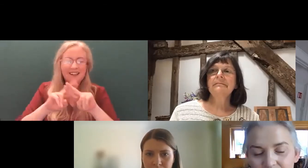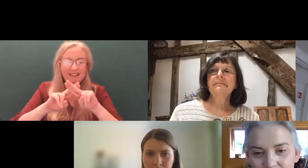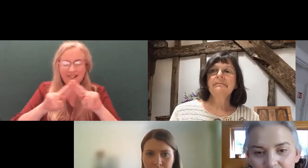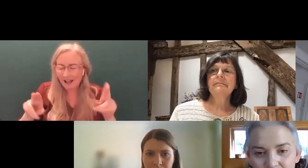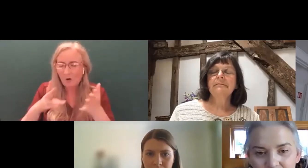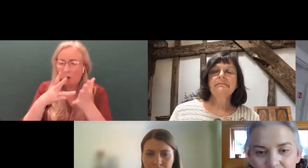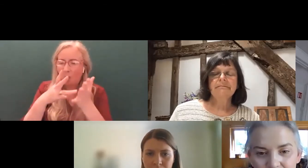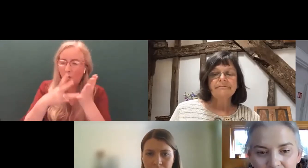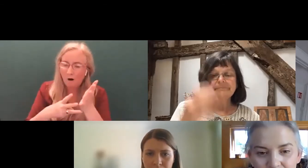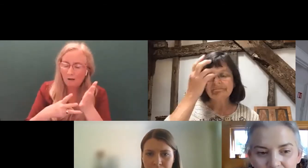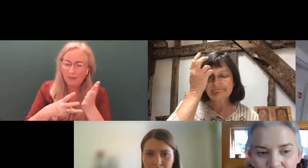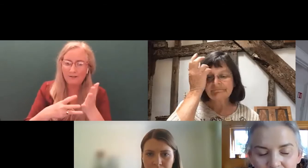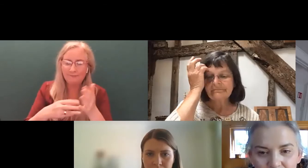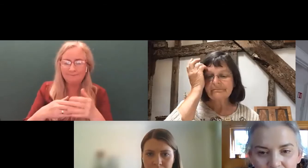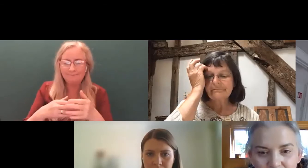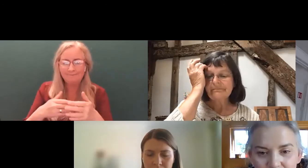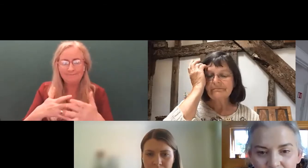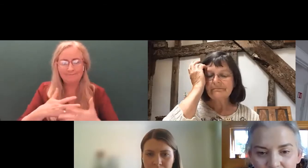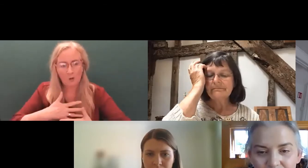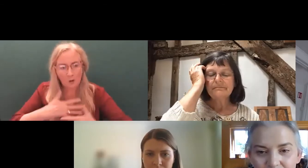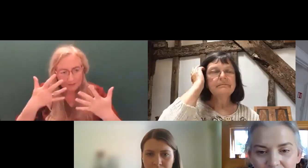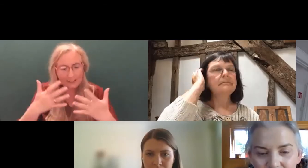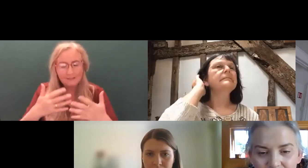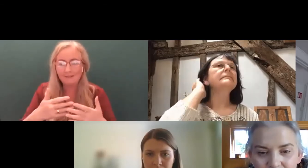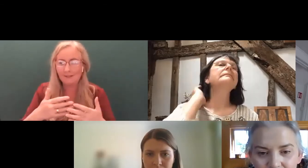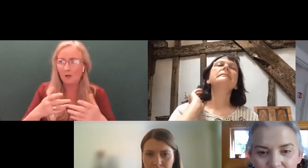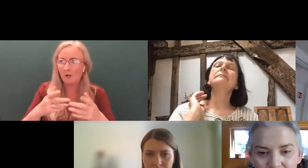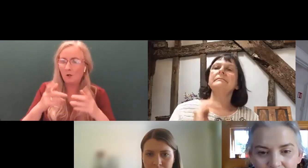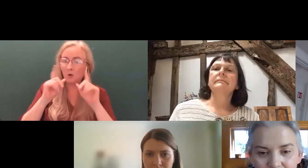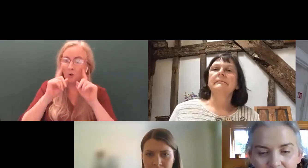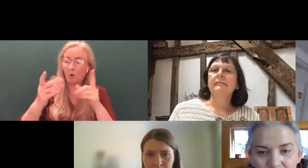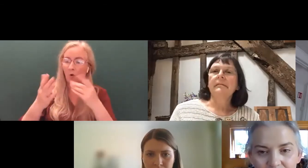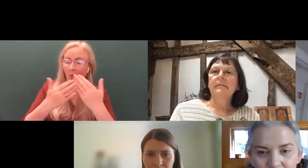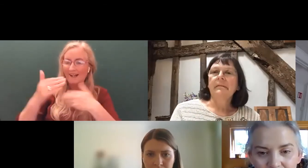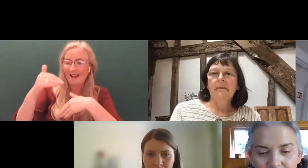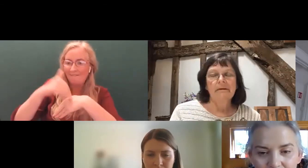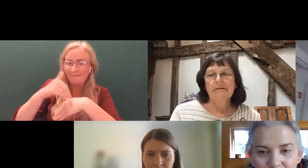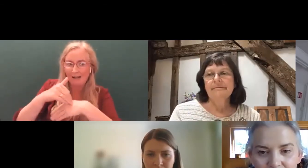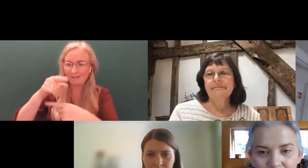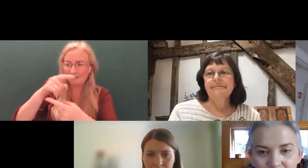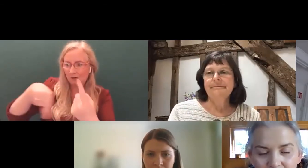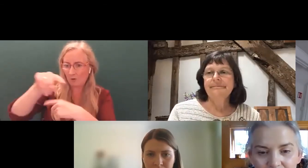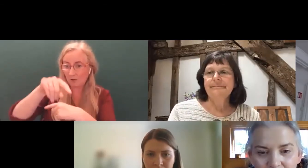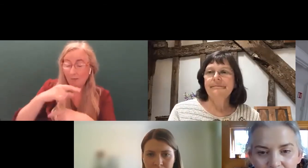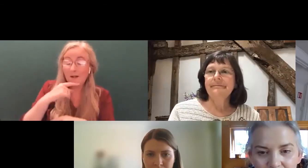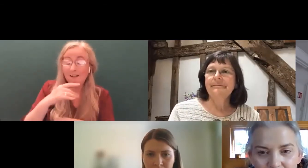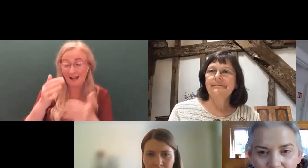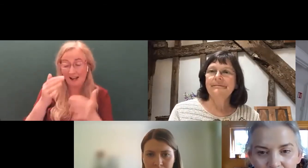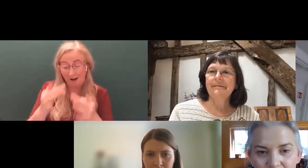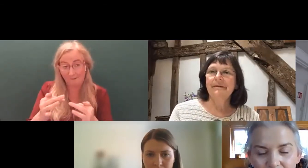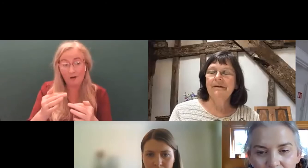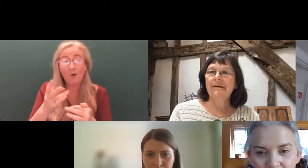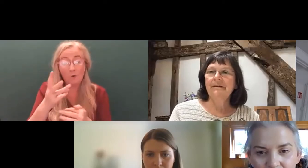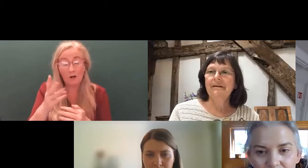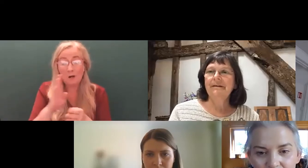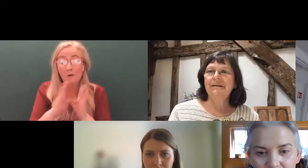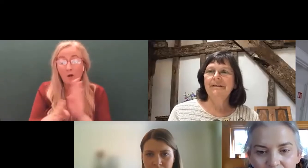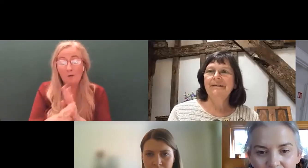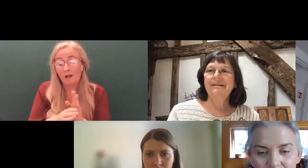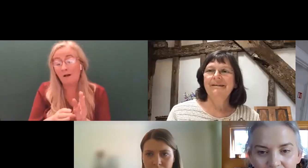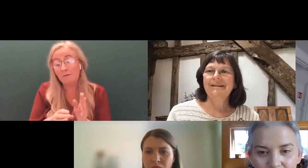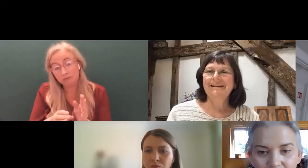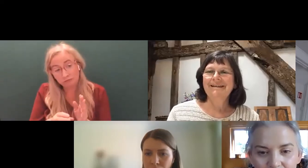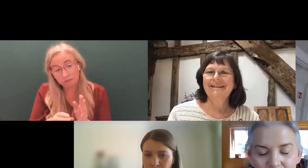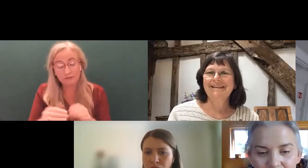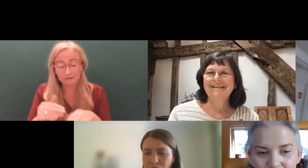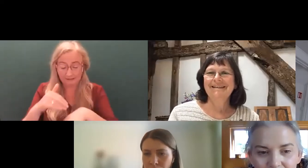the grief. You don't know what effect it might have on the people concerned, but I can tell you it will also bring grief to your own door that